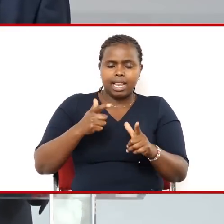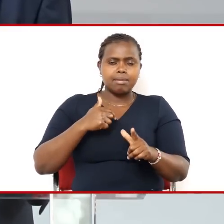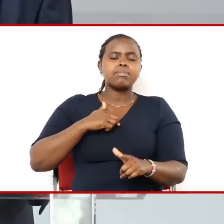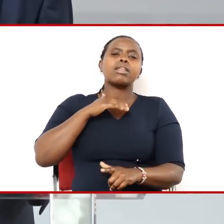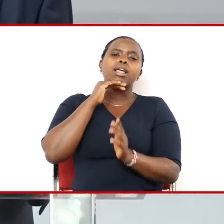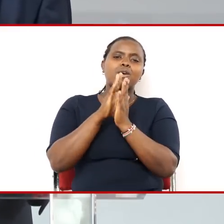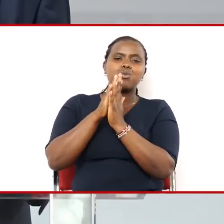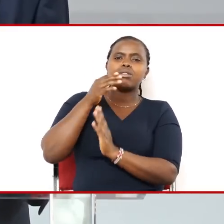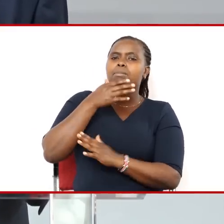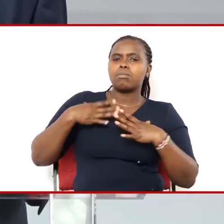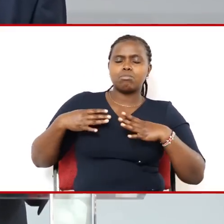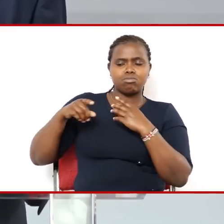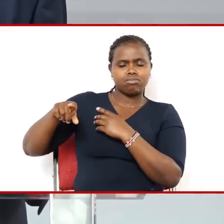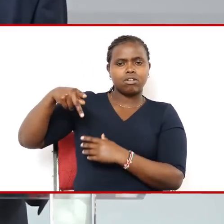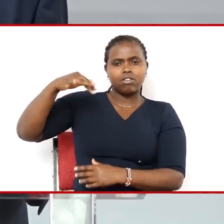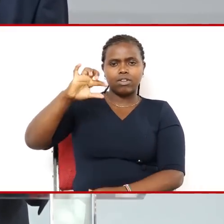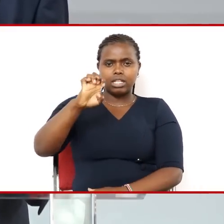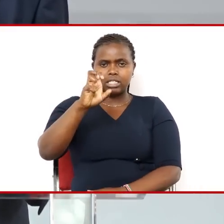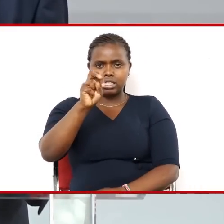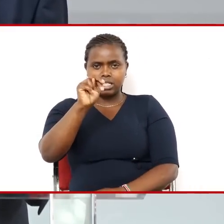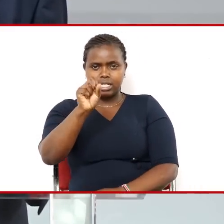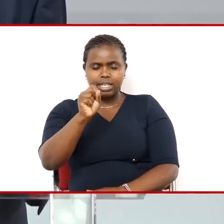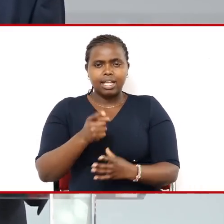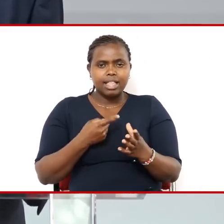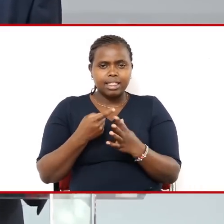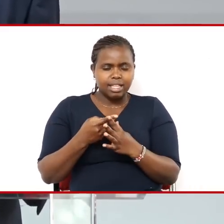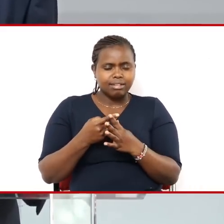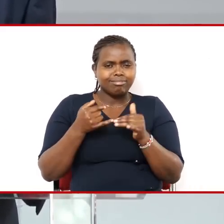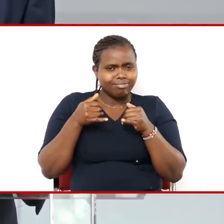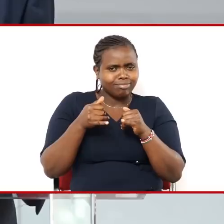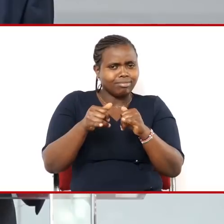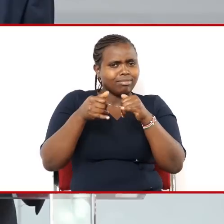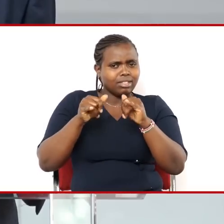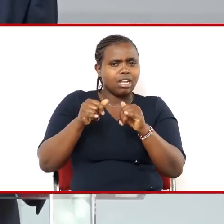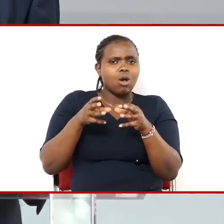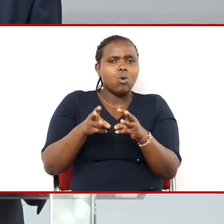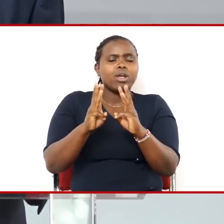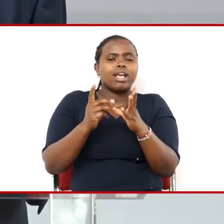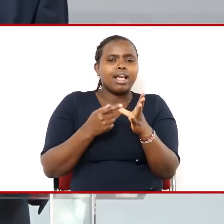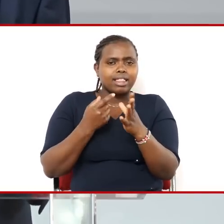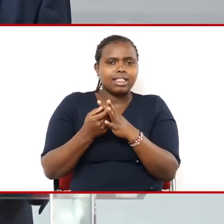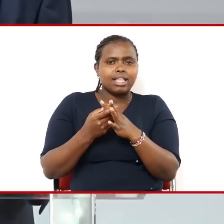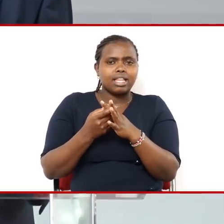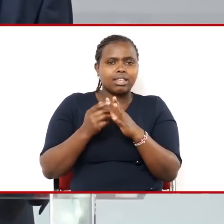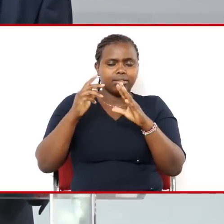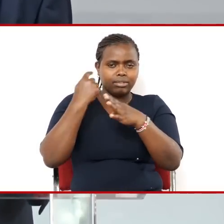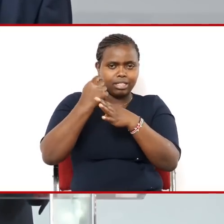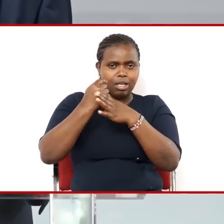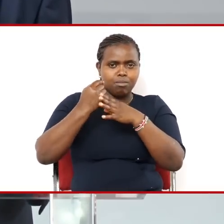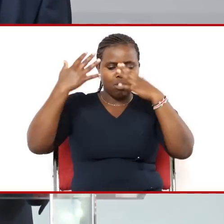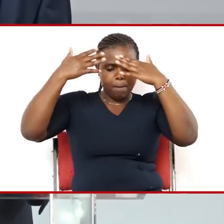the Philistines." Then he pushed with all his might, and down came the